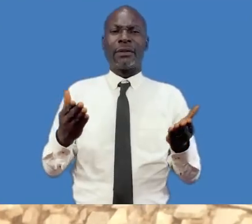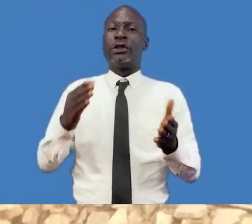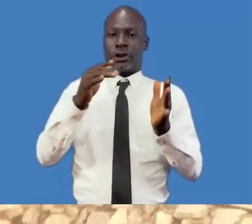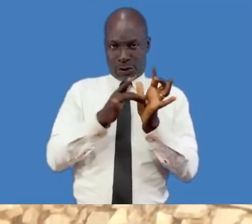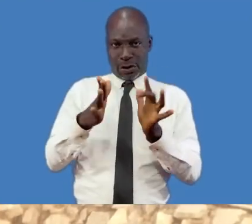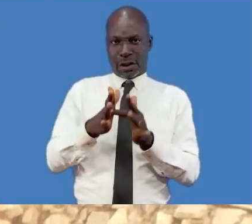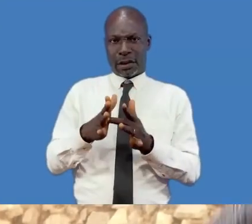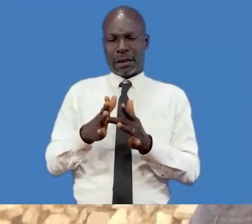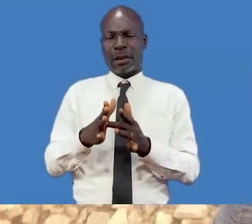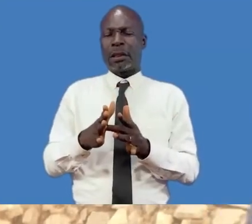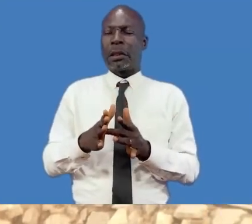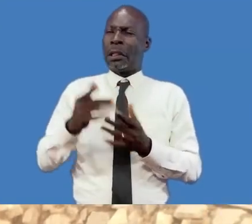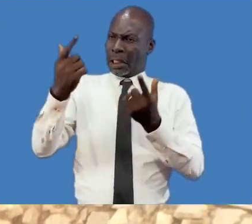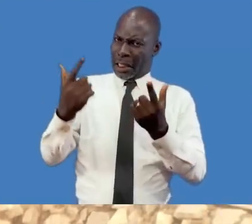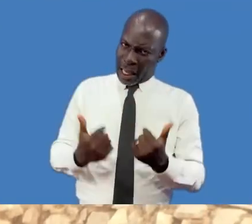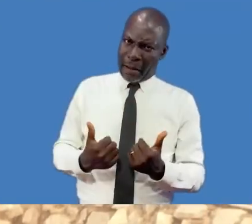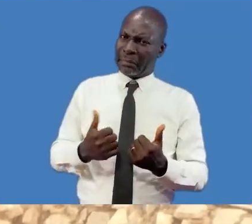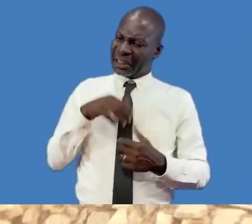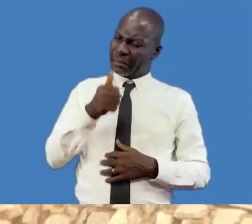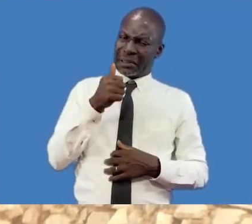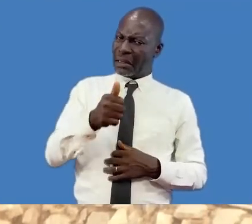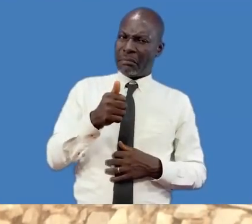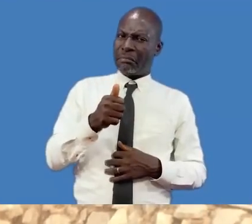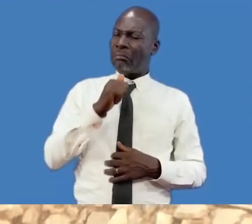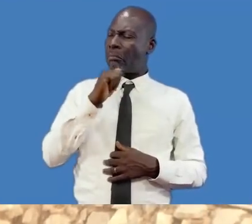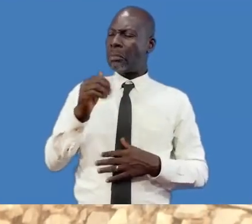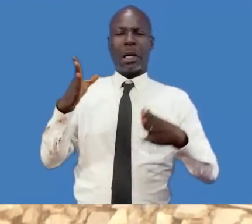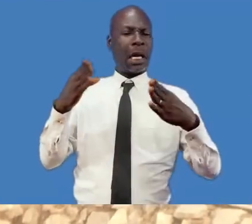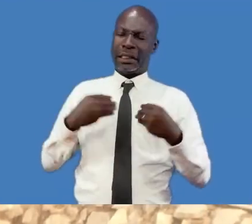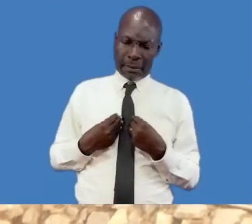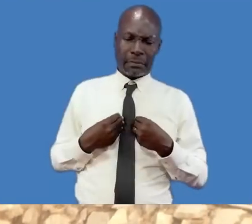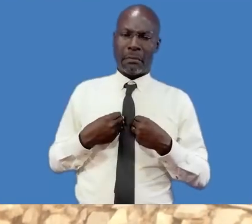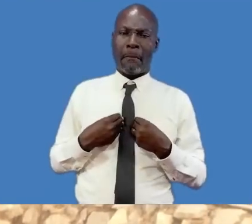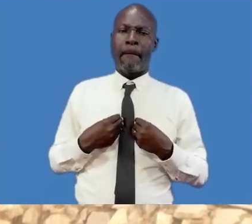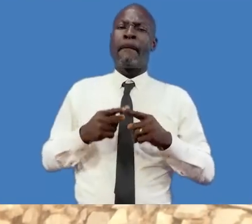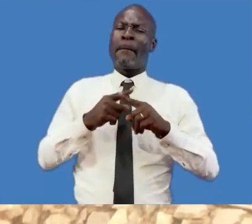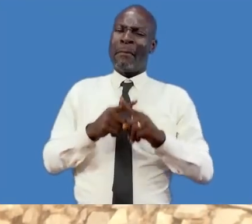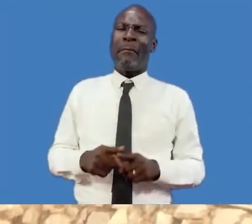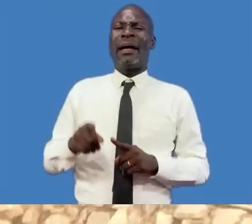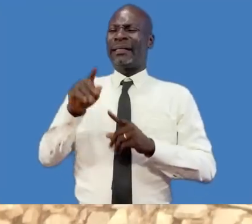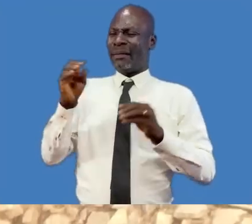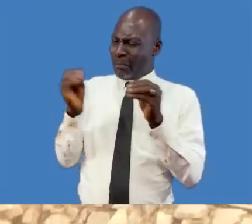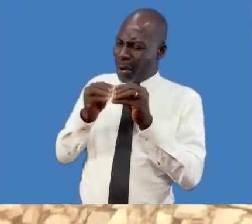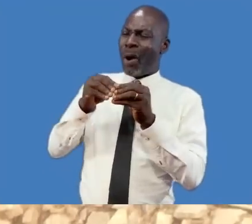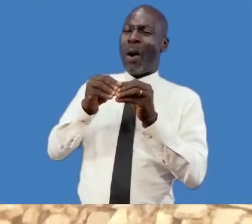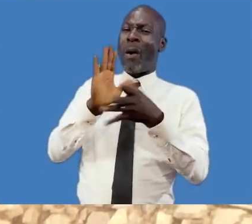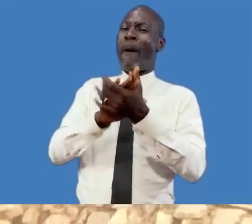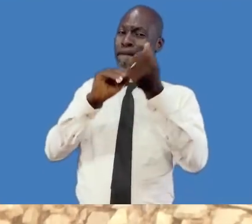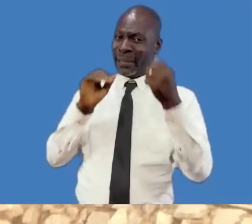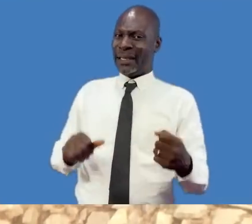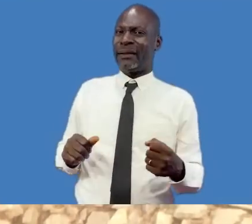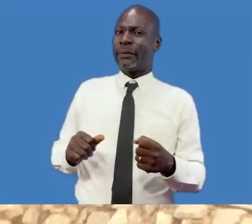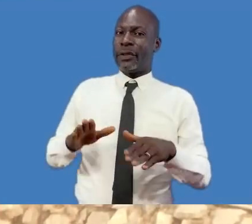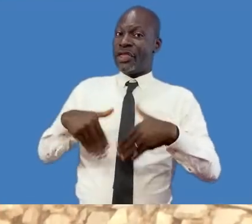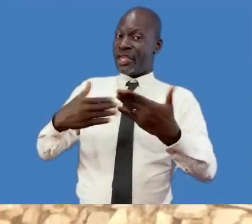yesu wo se oba wo no ani diem na ne die no anye no na dodo no a agye ne din die no wa